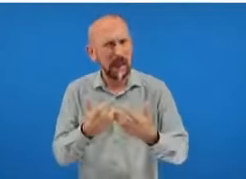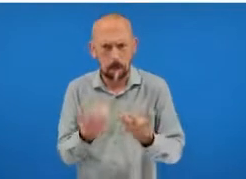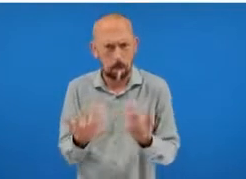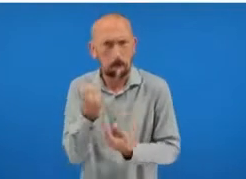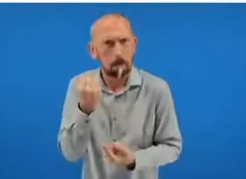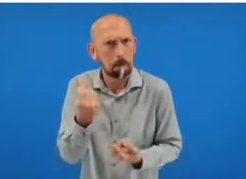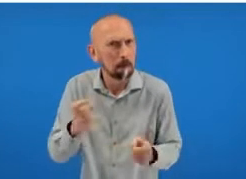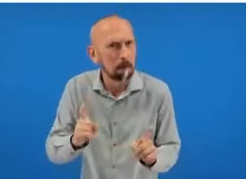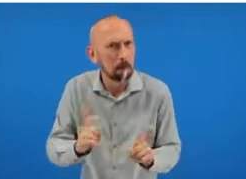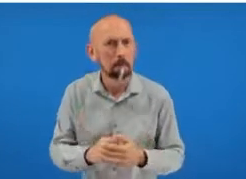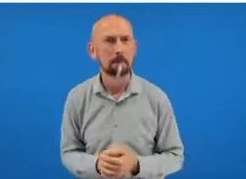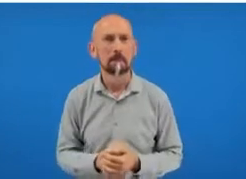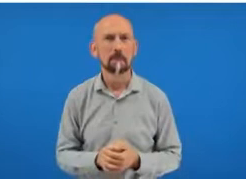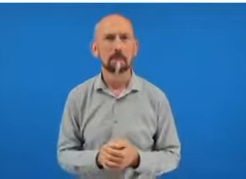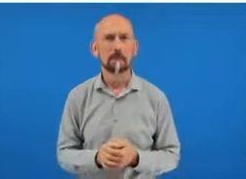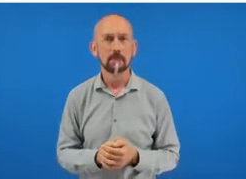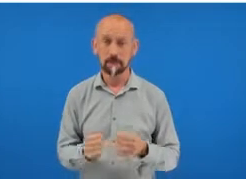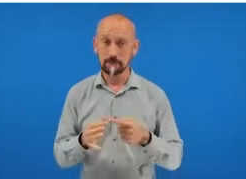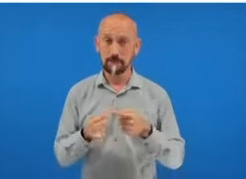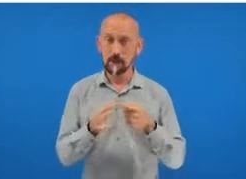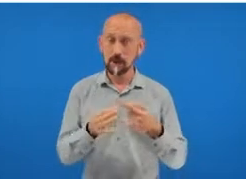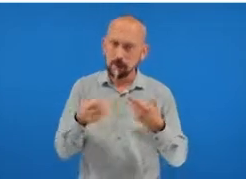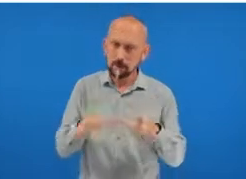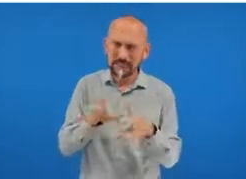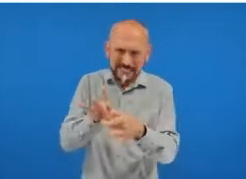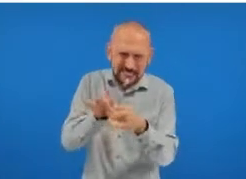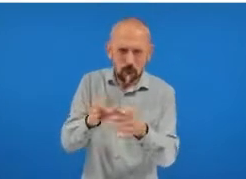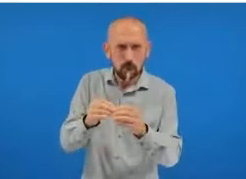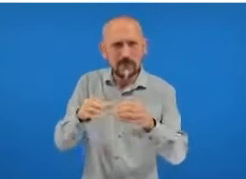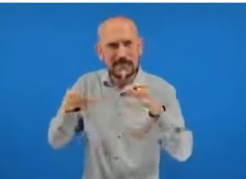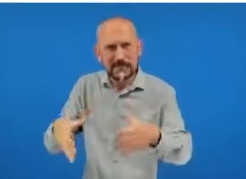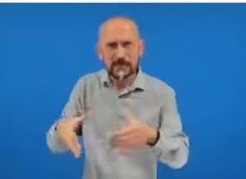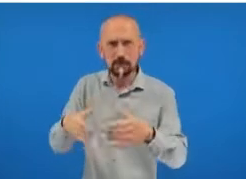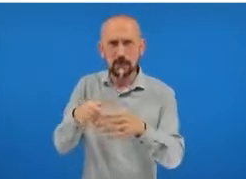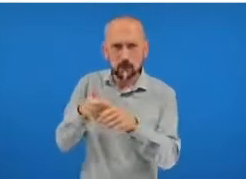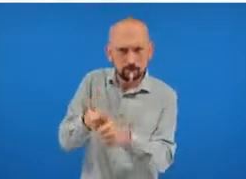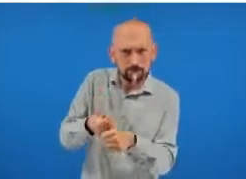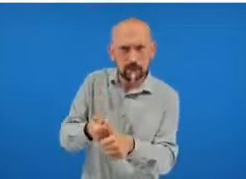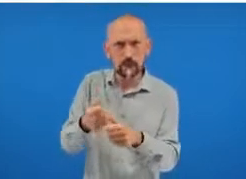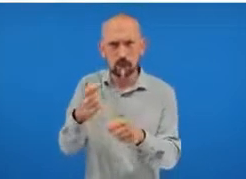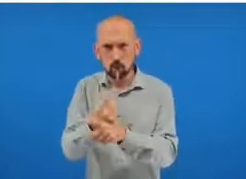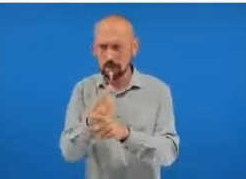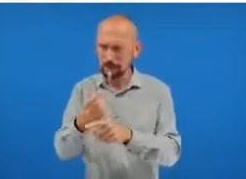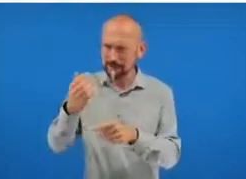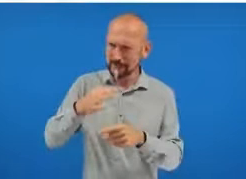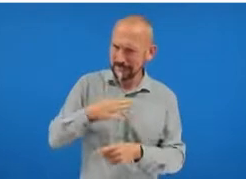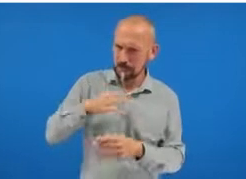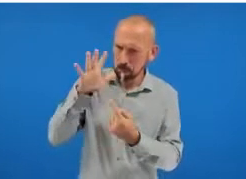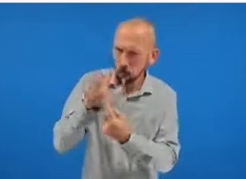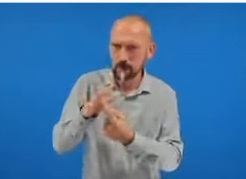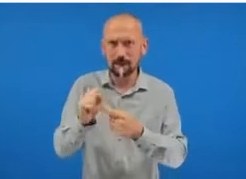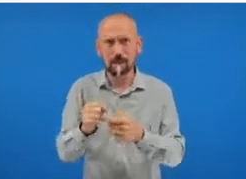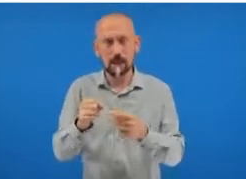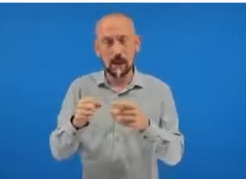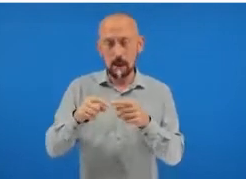We worked hard with our staff teams to promote a clinical rationale for gathering paired measures. We stressed the importance of these